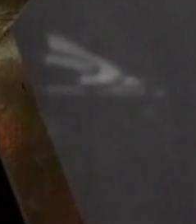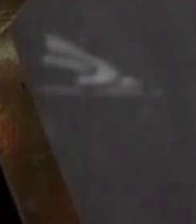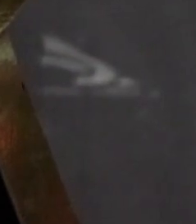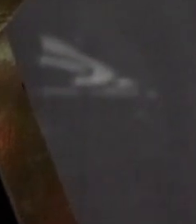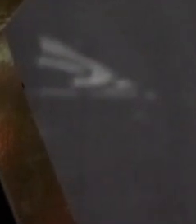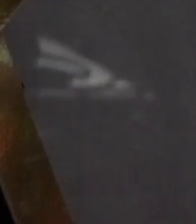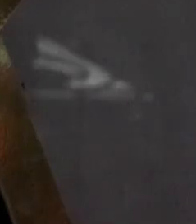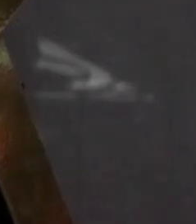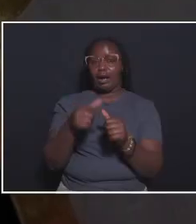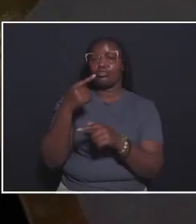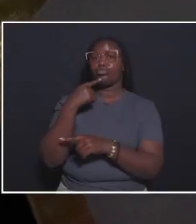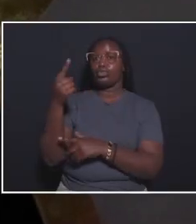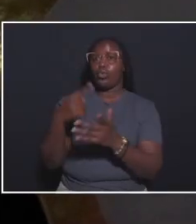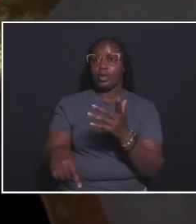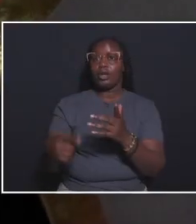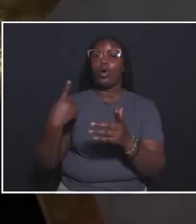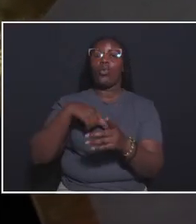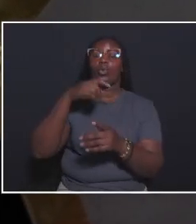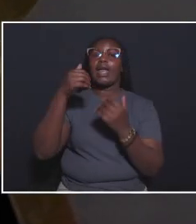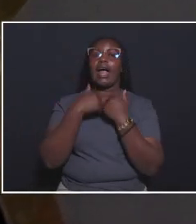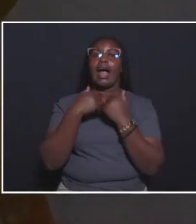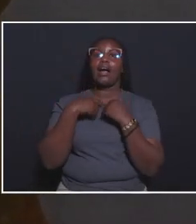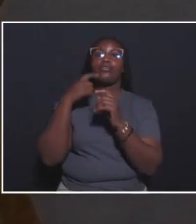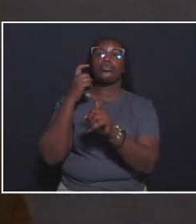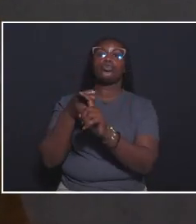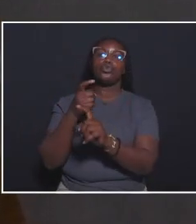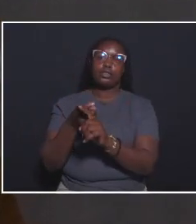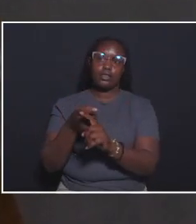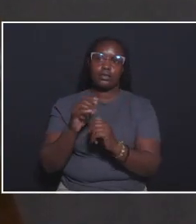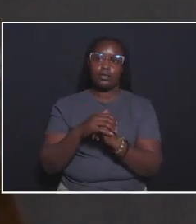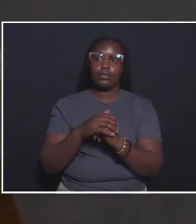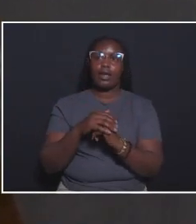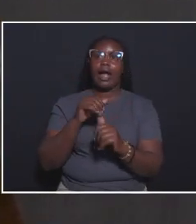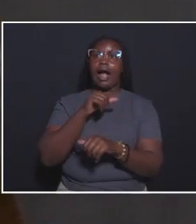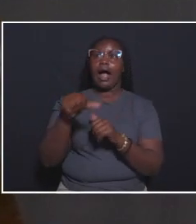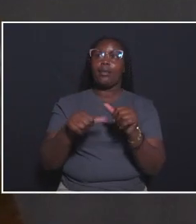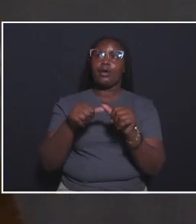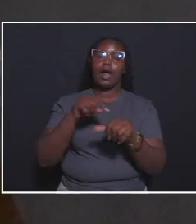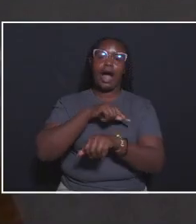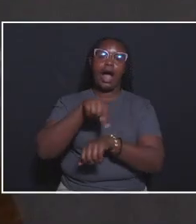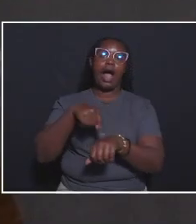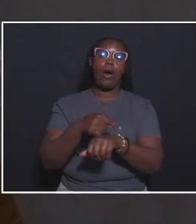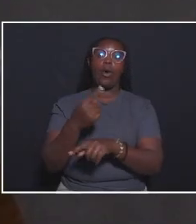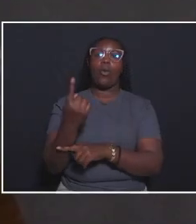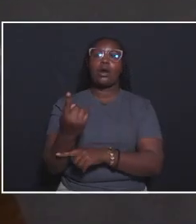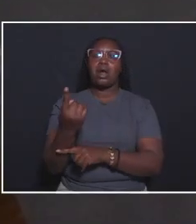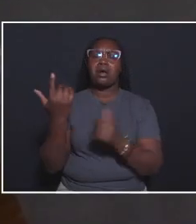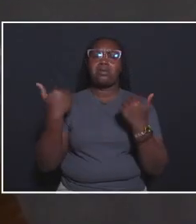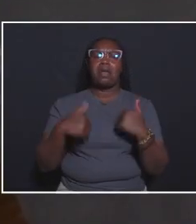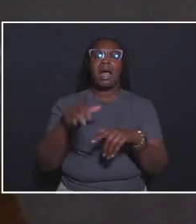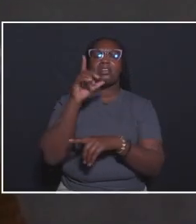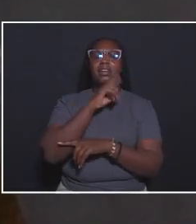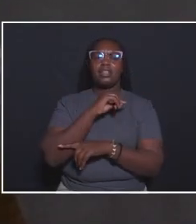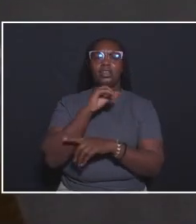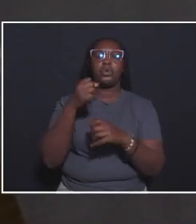tools that we have? We have tools. Now, in about an hour, I had finished composing music for